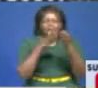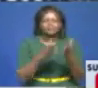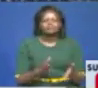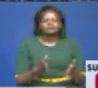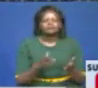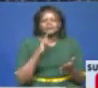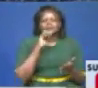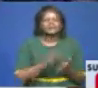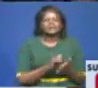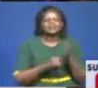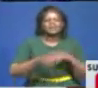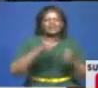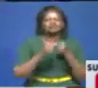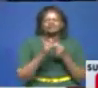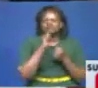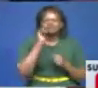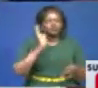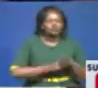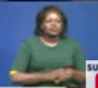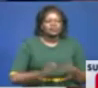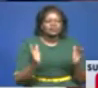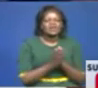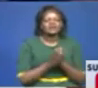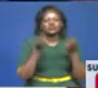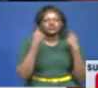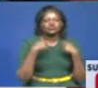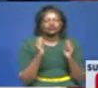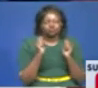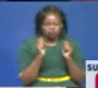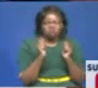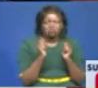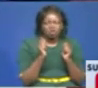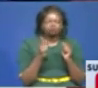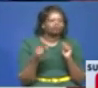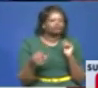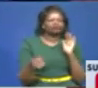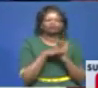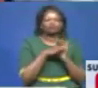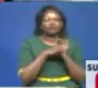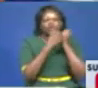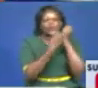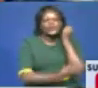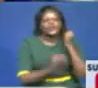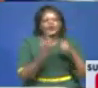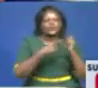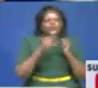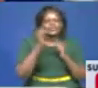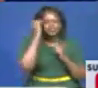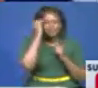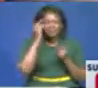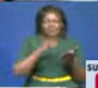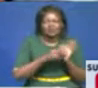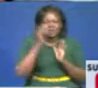terming the move ill-advised and an attempt to drive the poor out of higher education circles. It means now education is